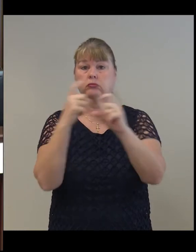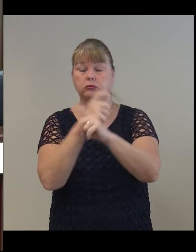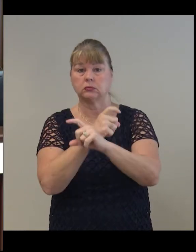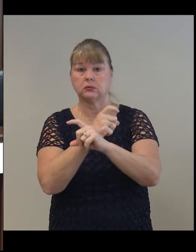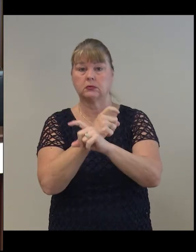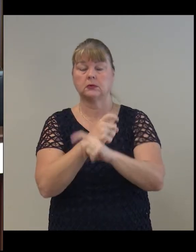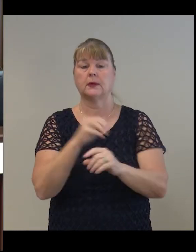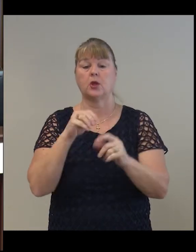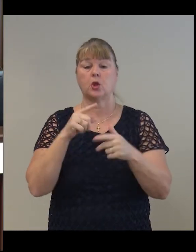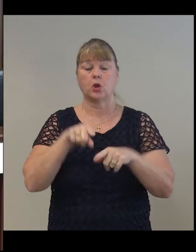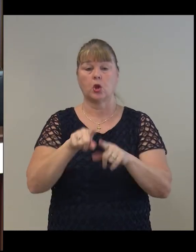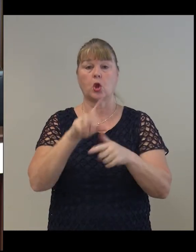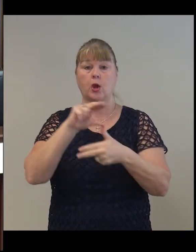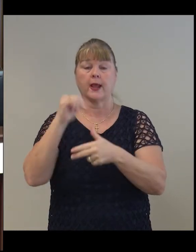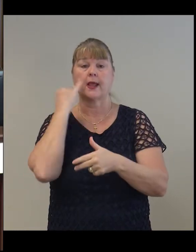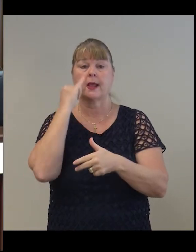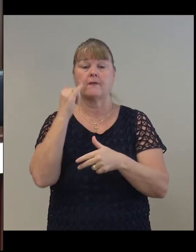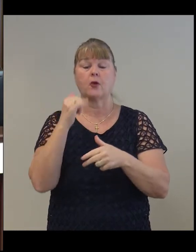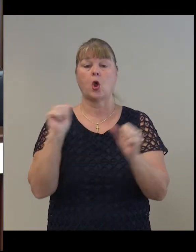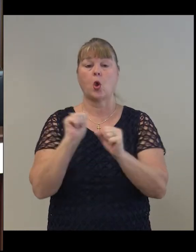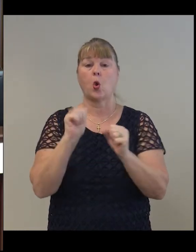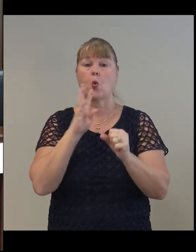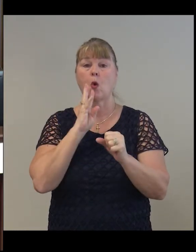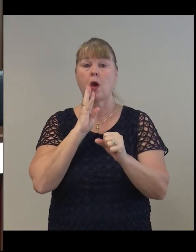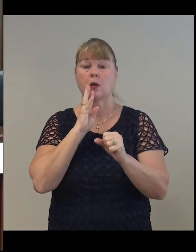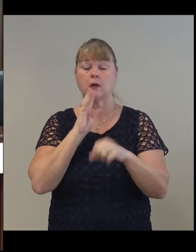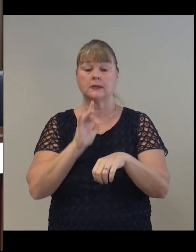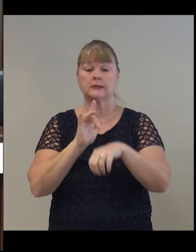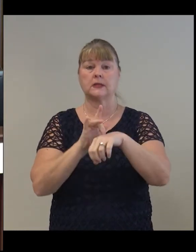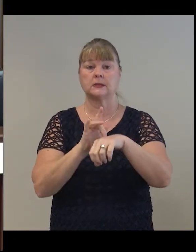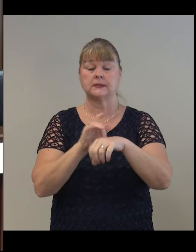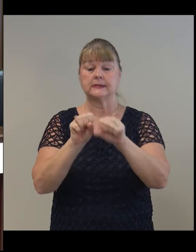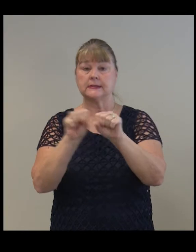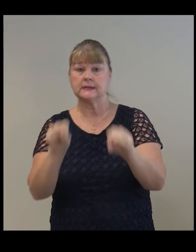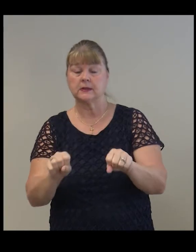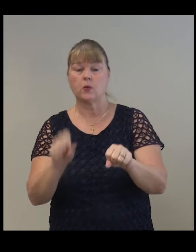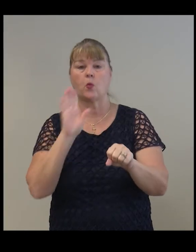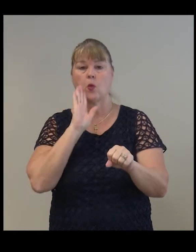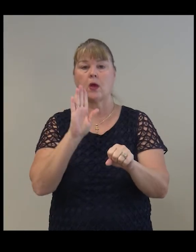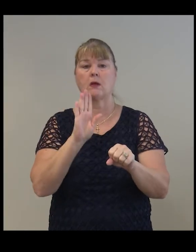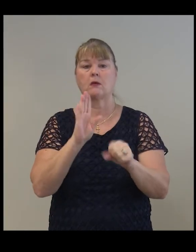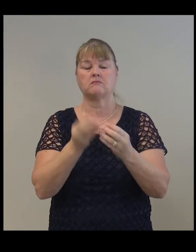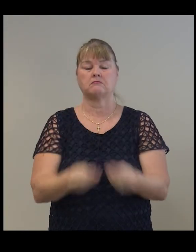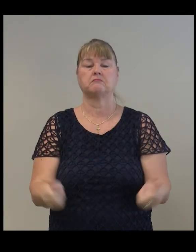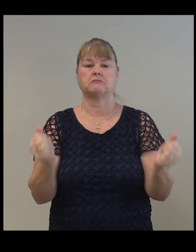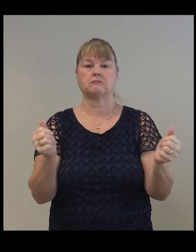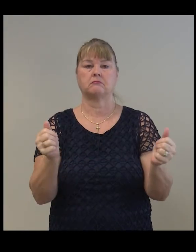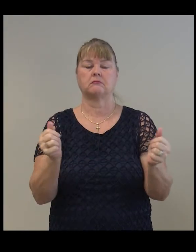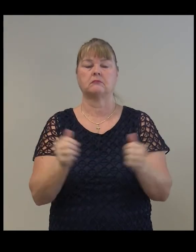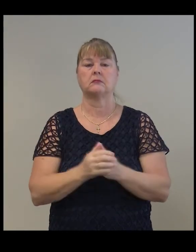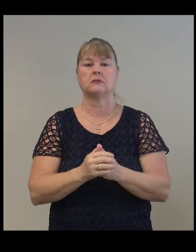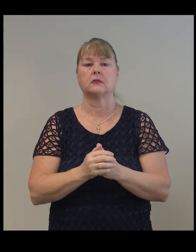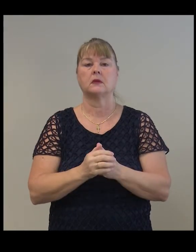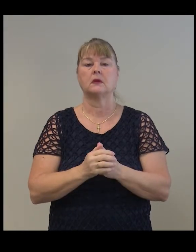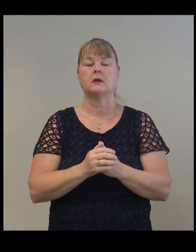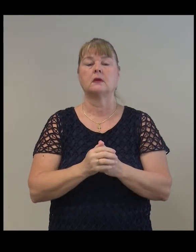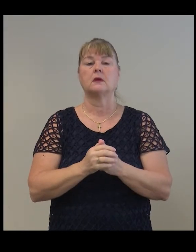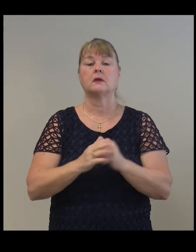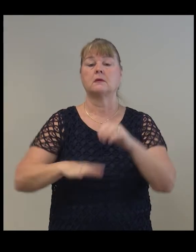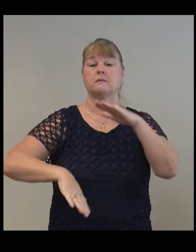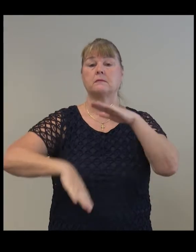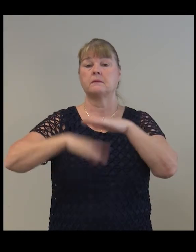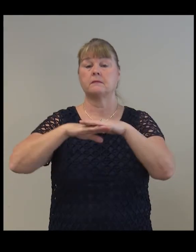it runs into cold water or a cold system, it will actually start to diminish. Peak hurricane season